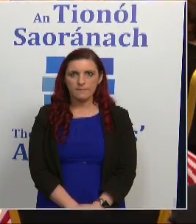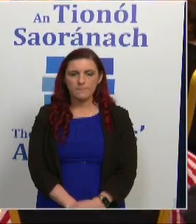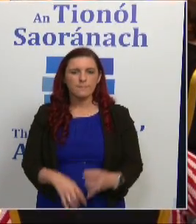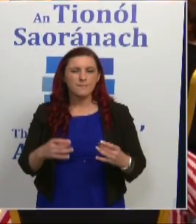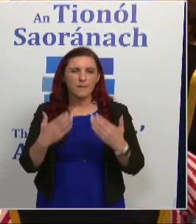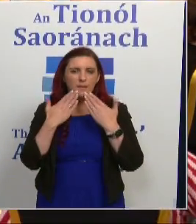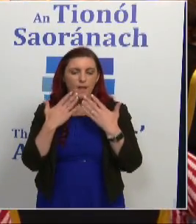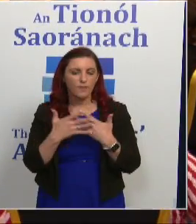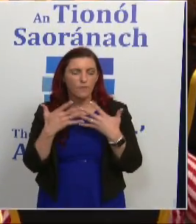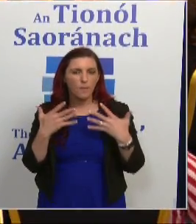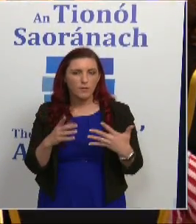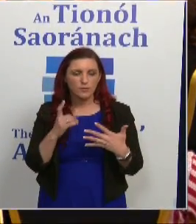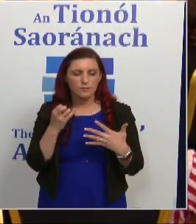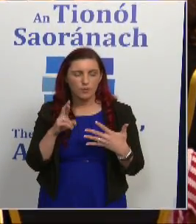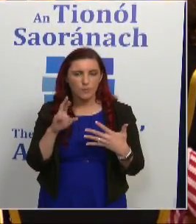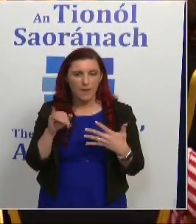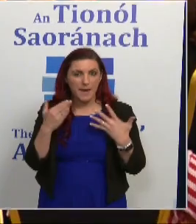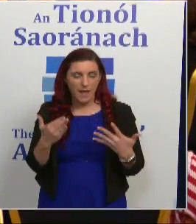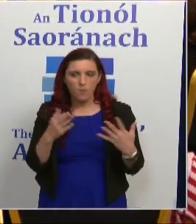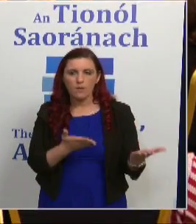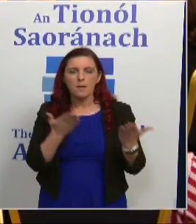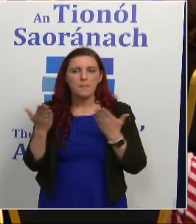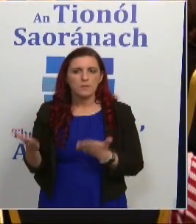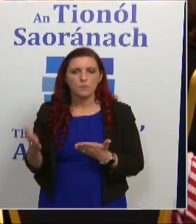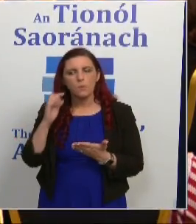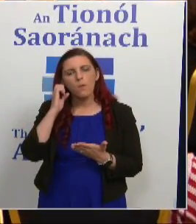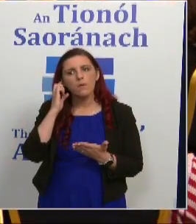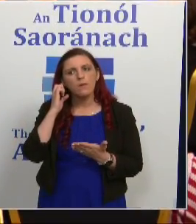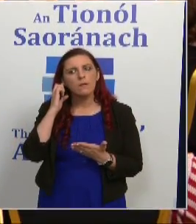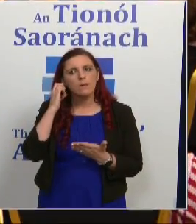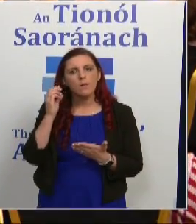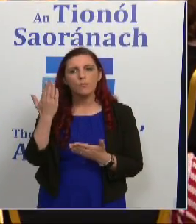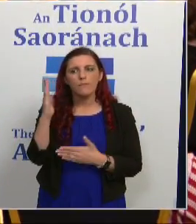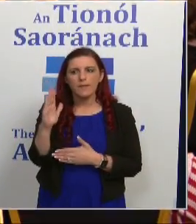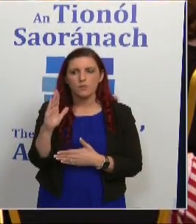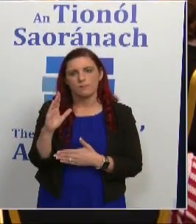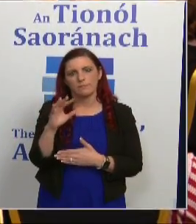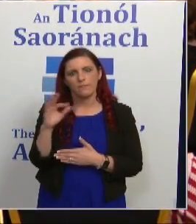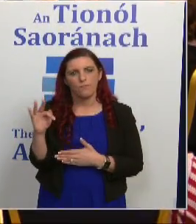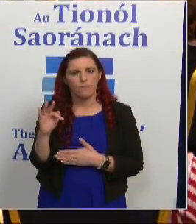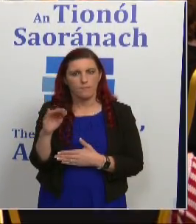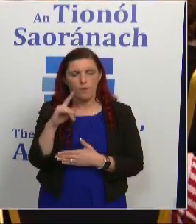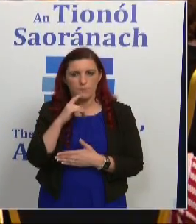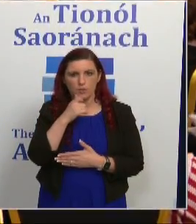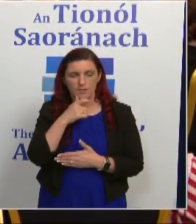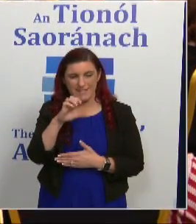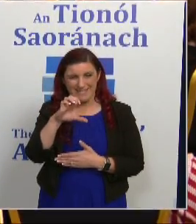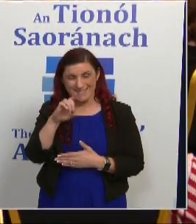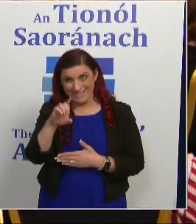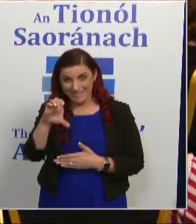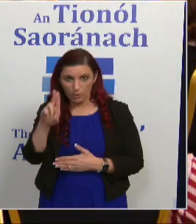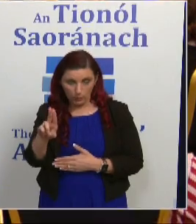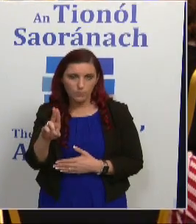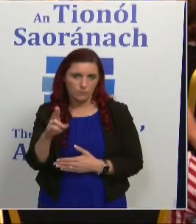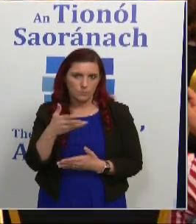Thank you very much, Dr. Quinlivan. I'd now like to ask Professor Deiric O'Brien, please, from Dublin City University. Thank you.